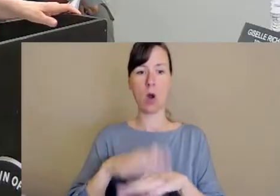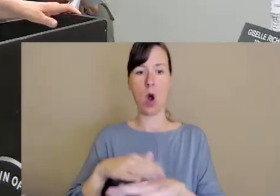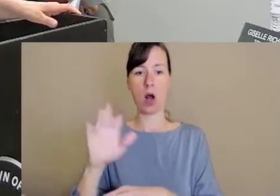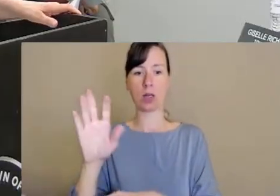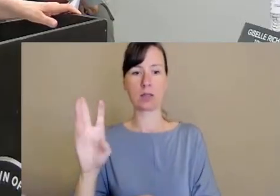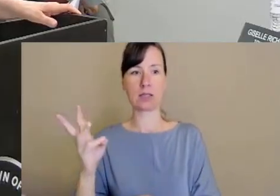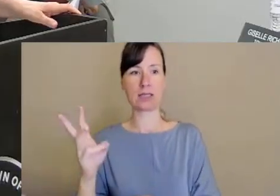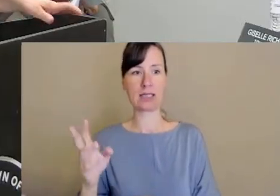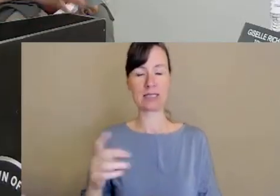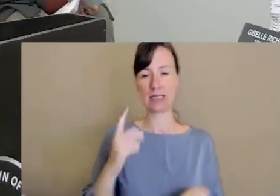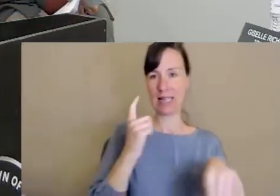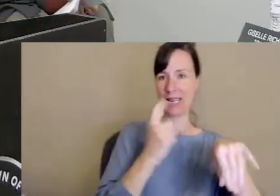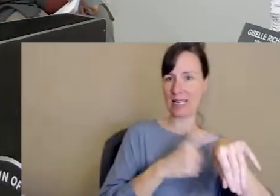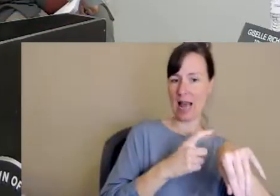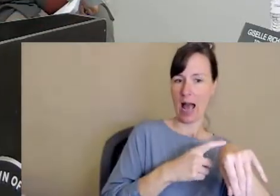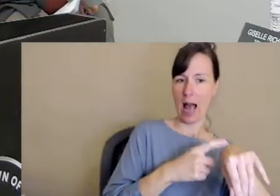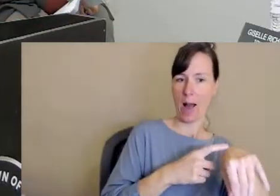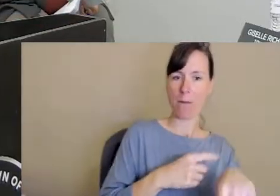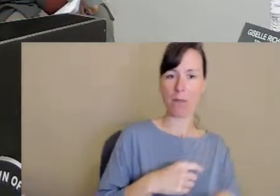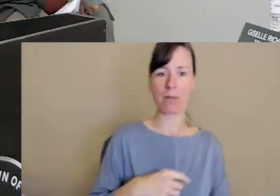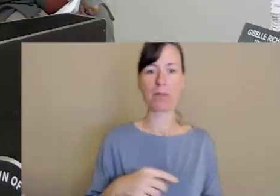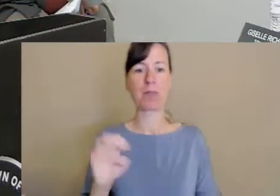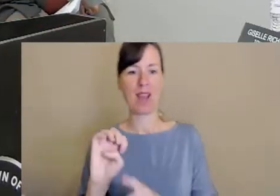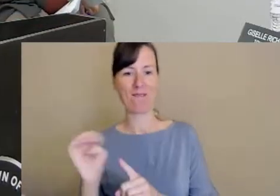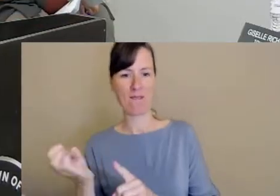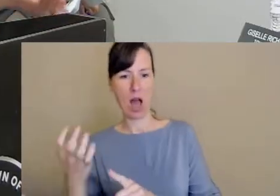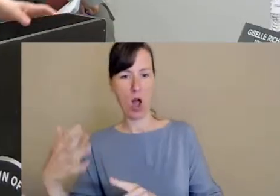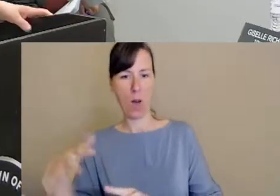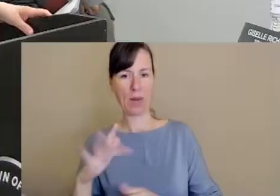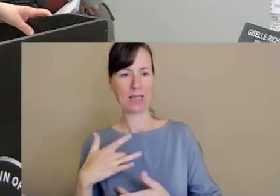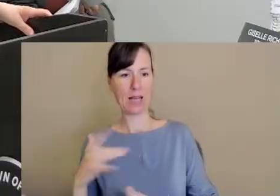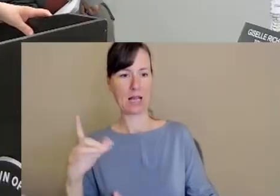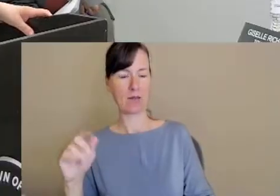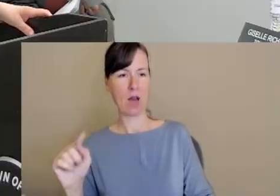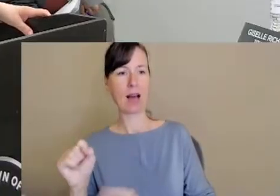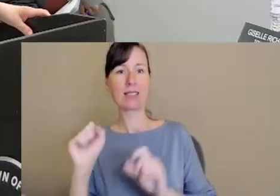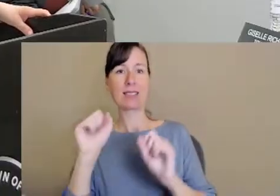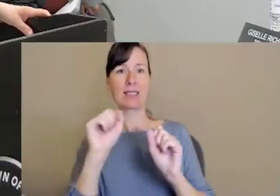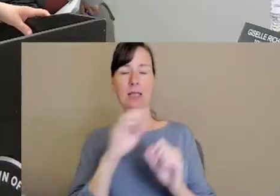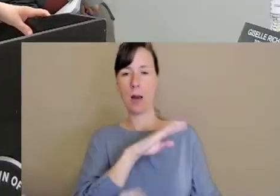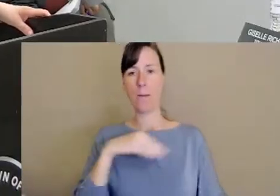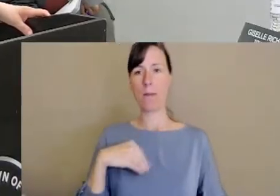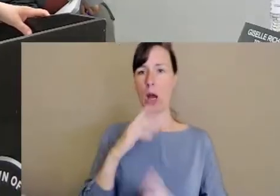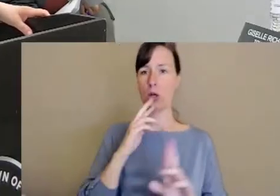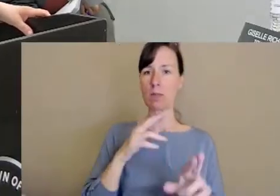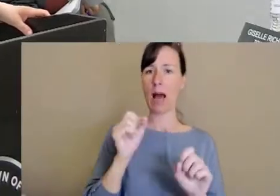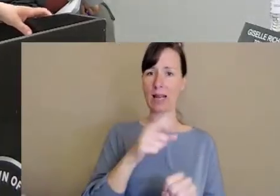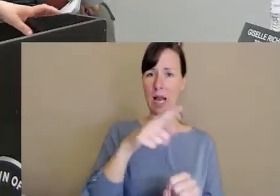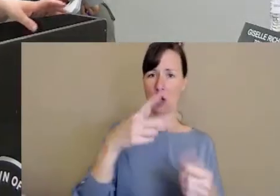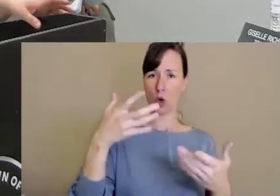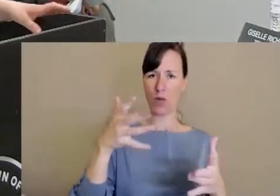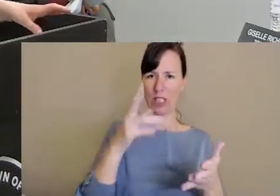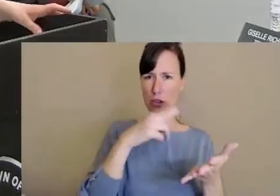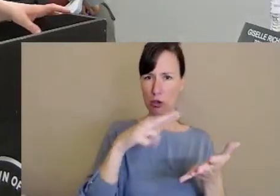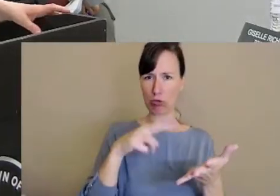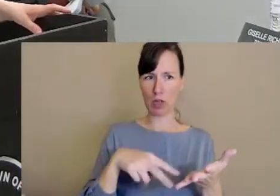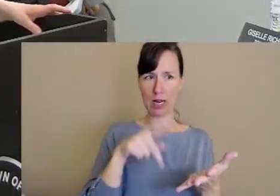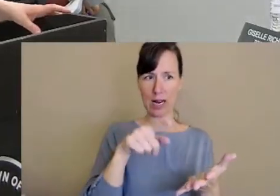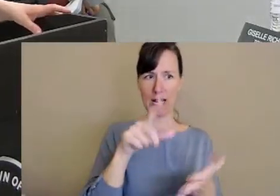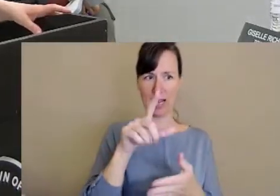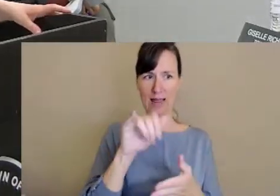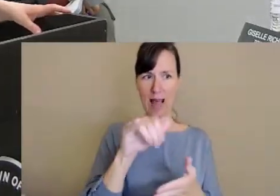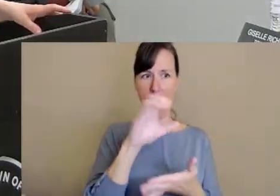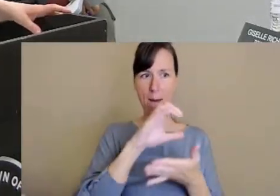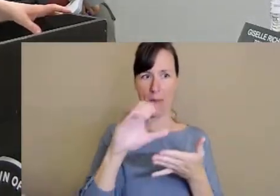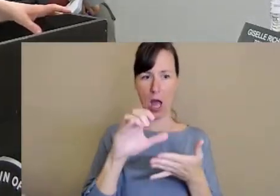environmentally sensitive lots. Can you finish that paragraph, Crystal? Whatever paragraph you're in. Oh, sorry. Are you going to cut me